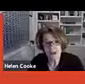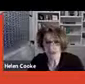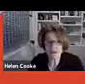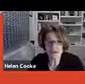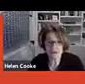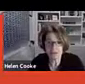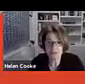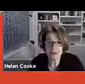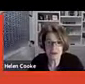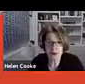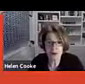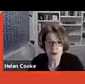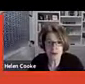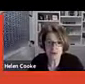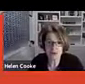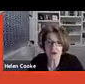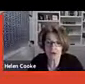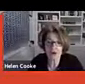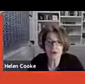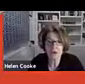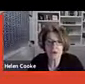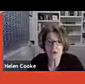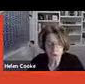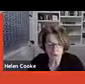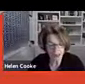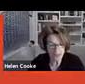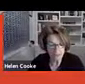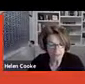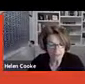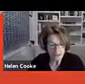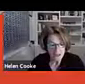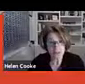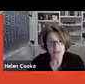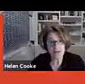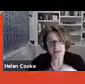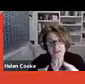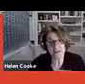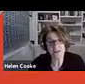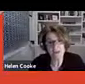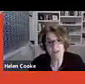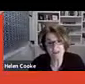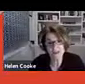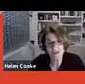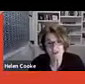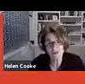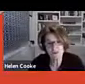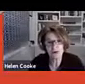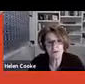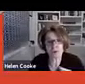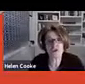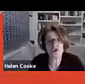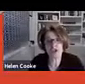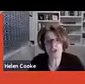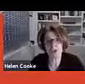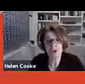a disability doesn't prevent anyone from having the career that they want to have. And this is something that I'm particularly passionate about